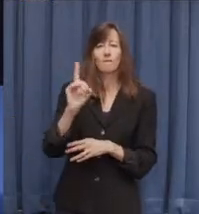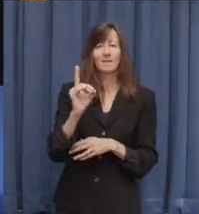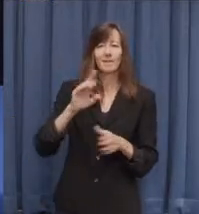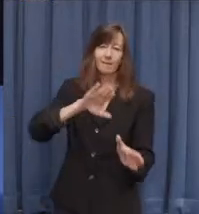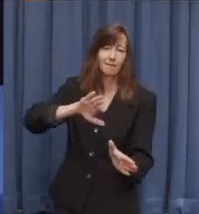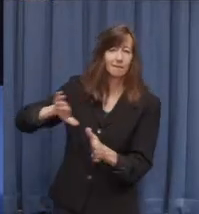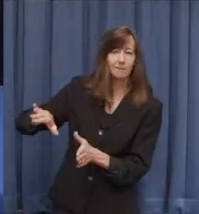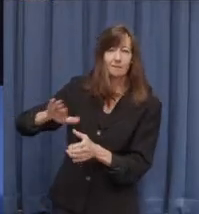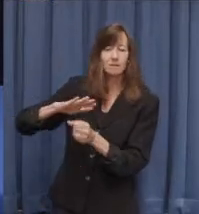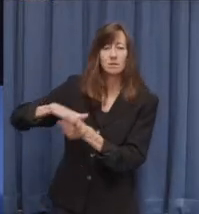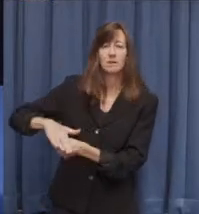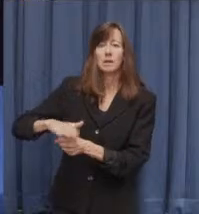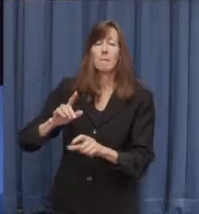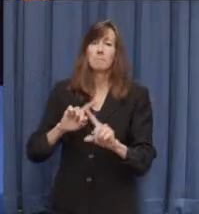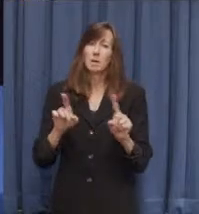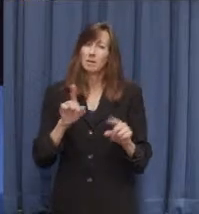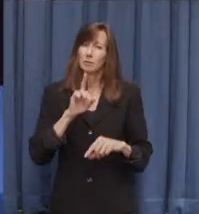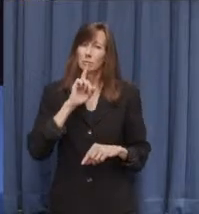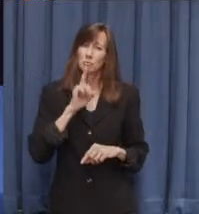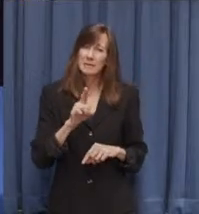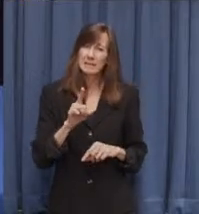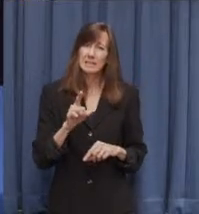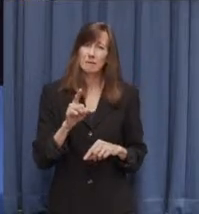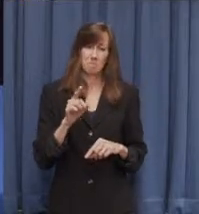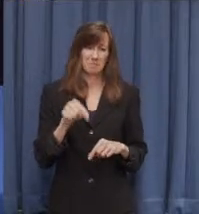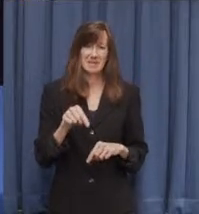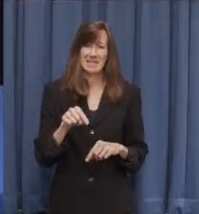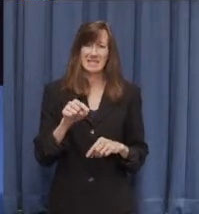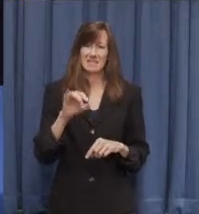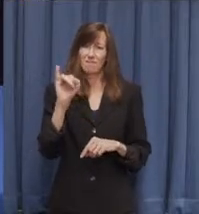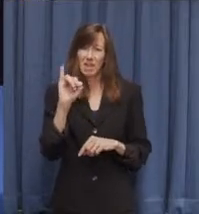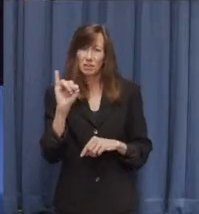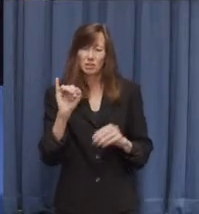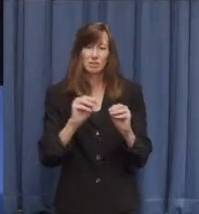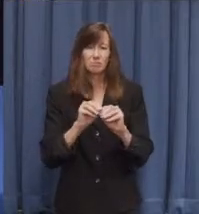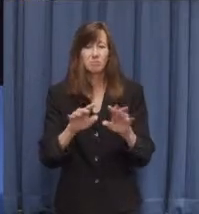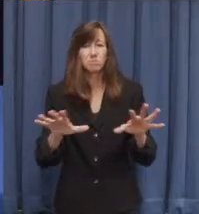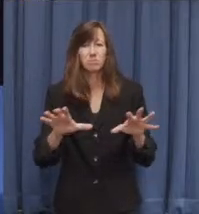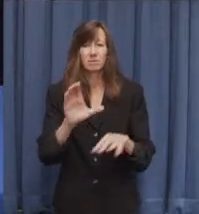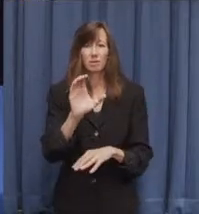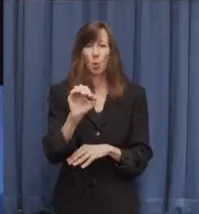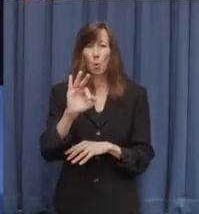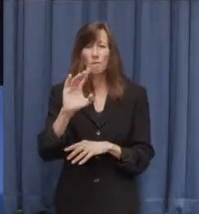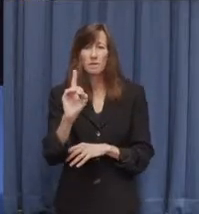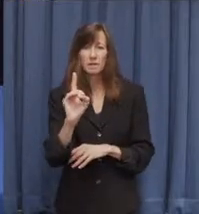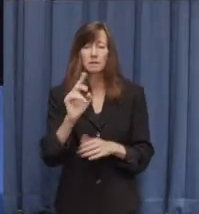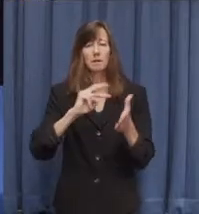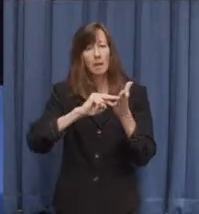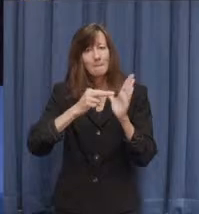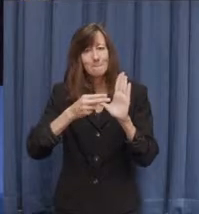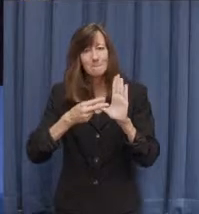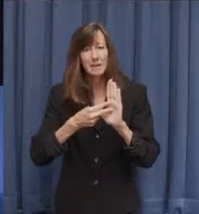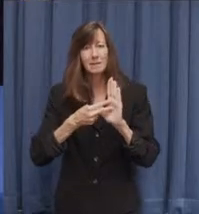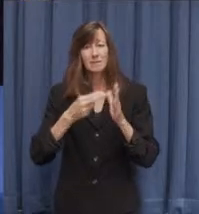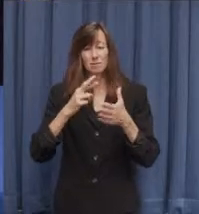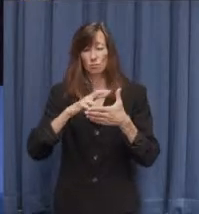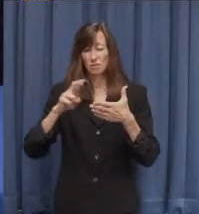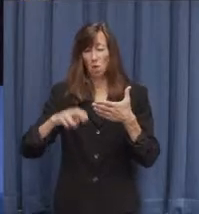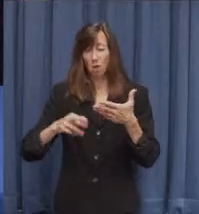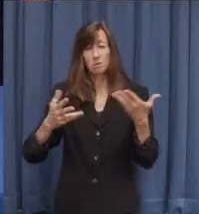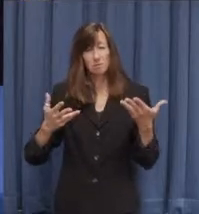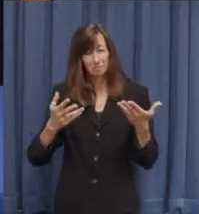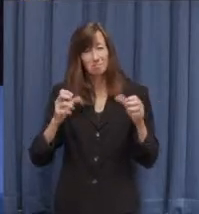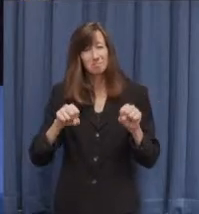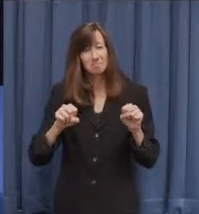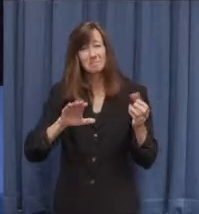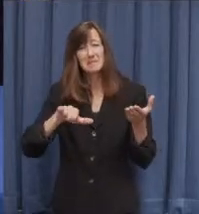It is deadly serious. COVID is deadly serious. We know that here. We've seen it. We know it and saw it in New York City. Many